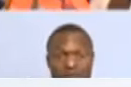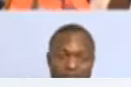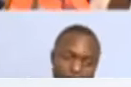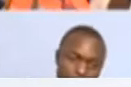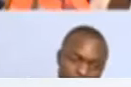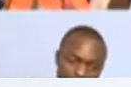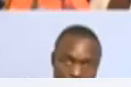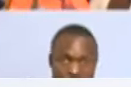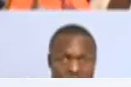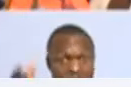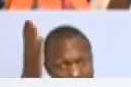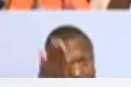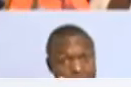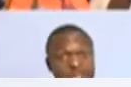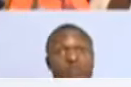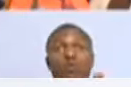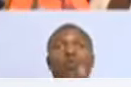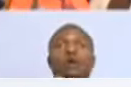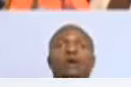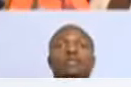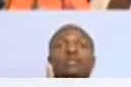by mid-August this year.